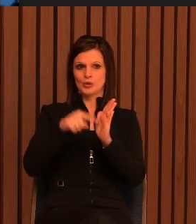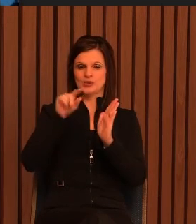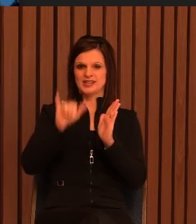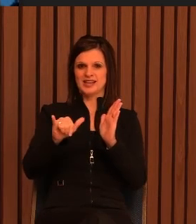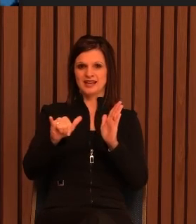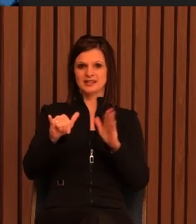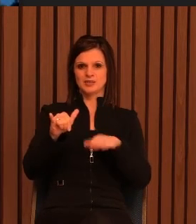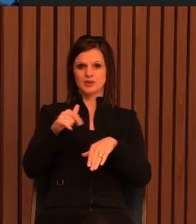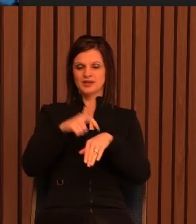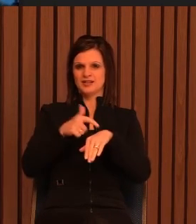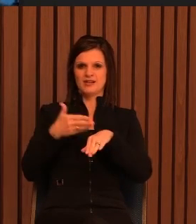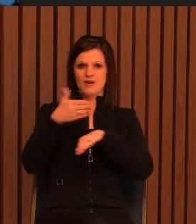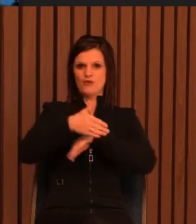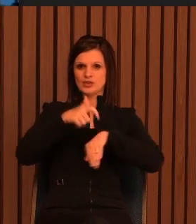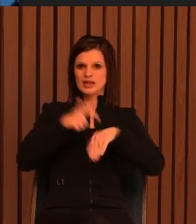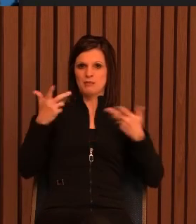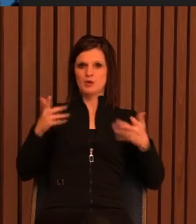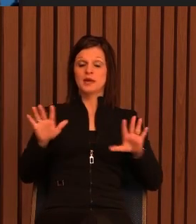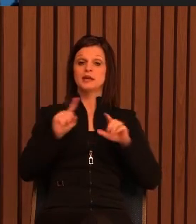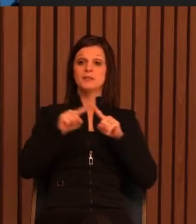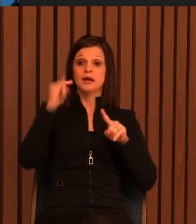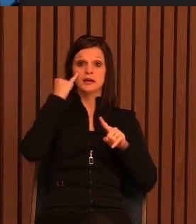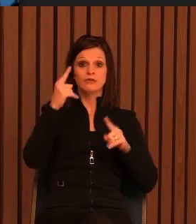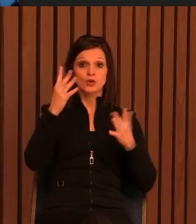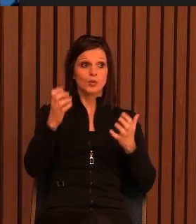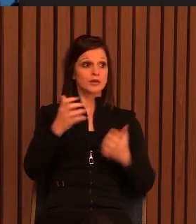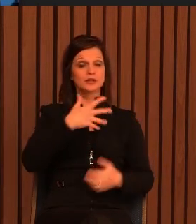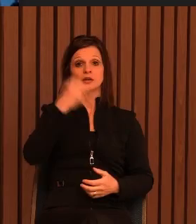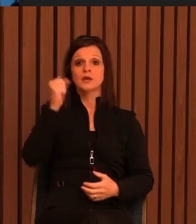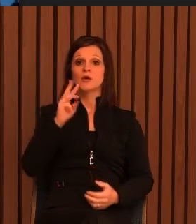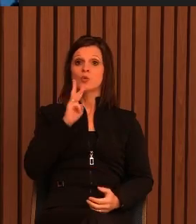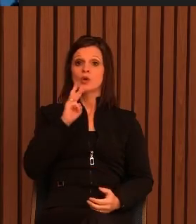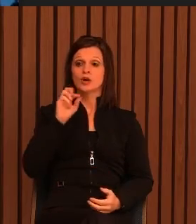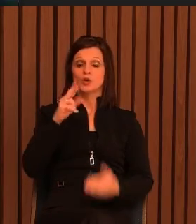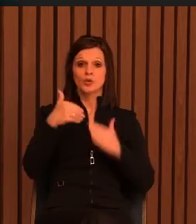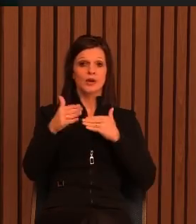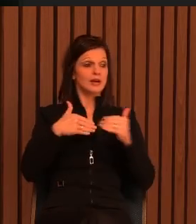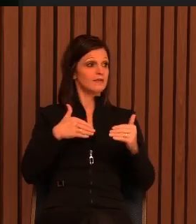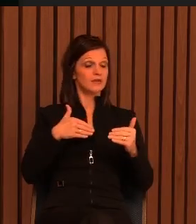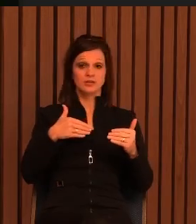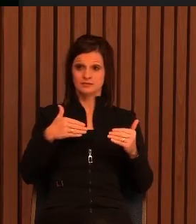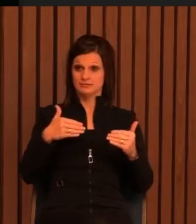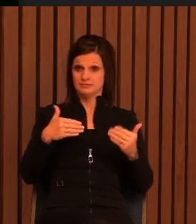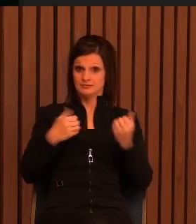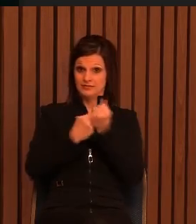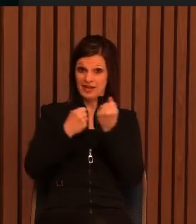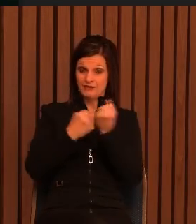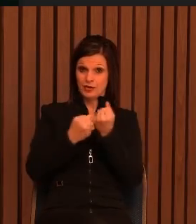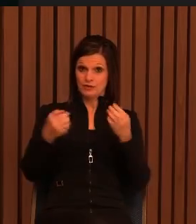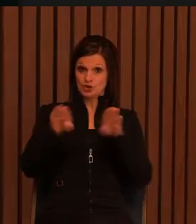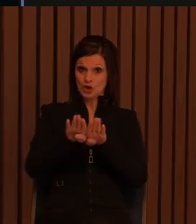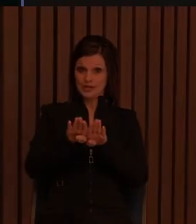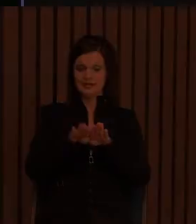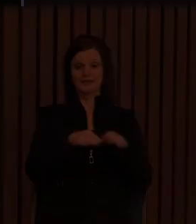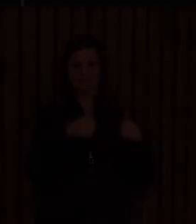couple of minutes already. But if you want to grab some water or whatever, all in favor of adjournment? Thank you.